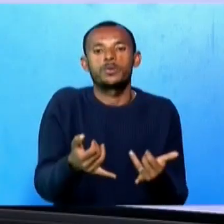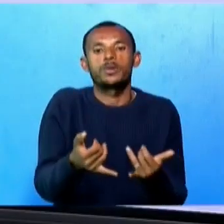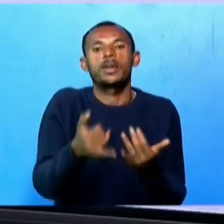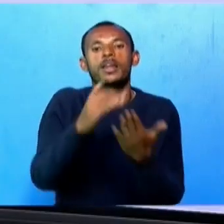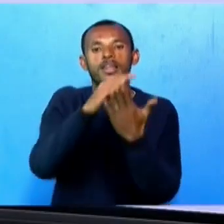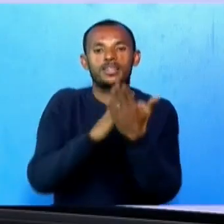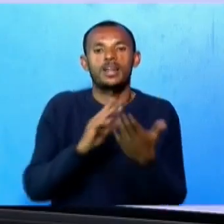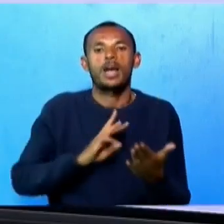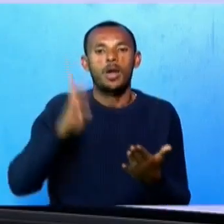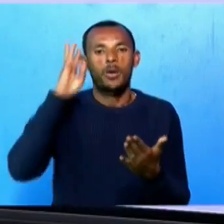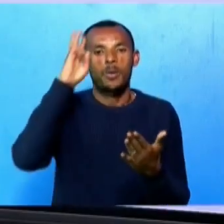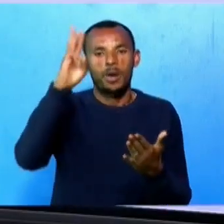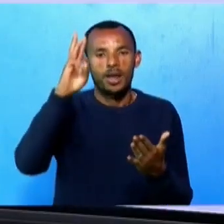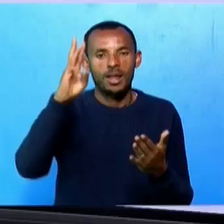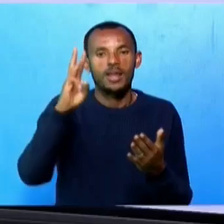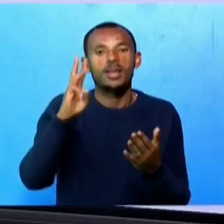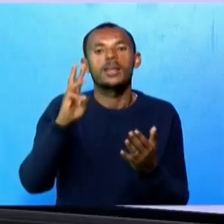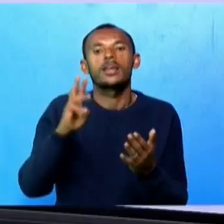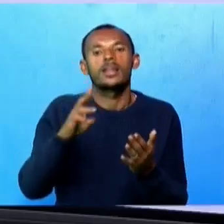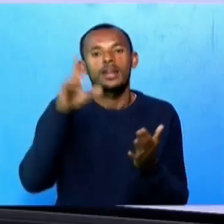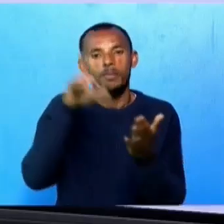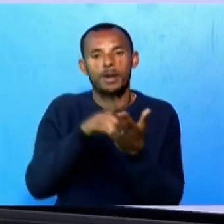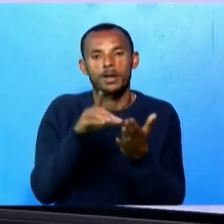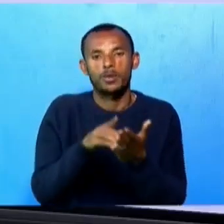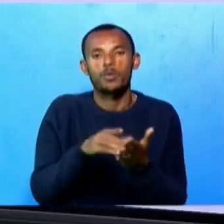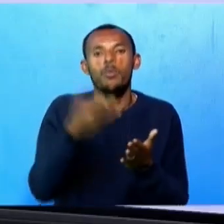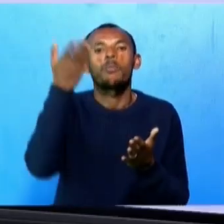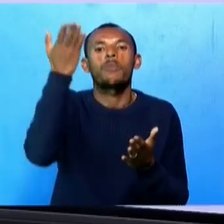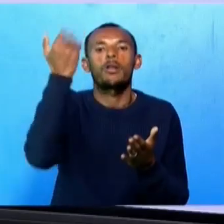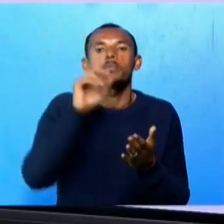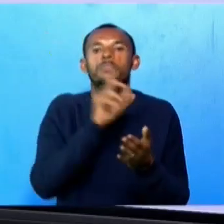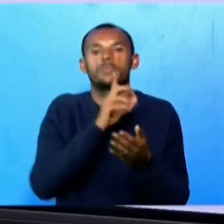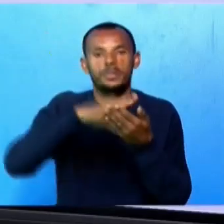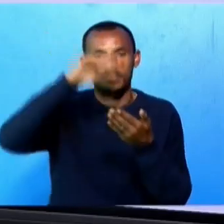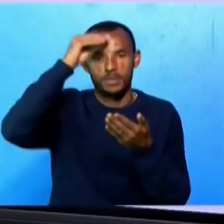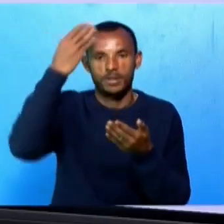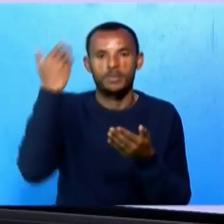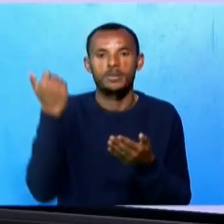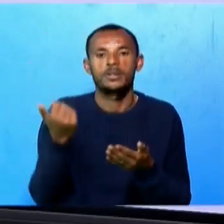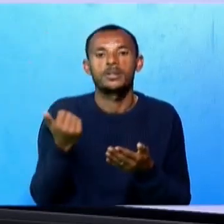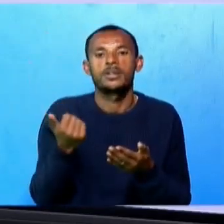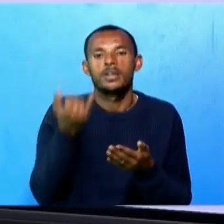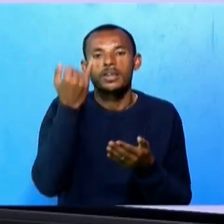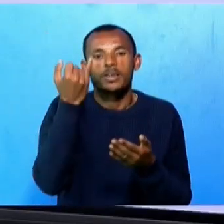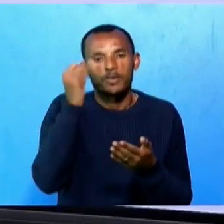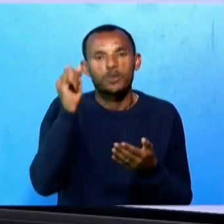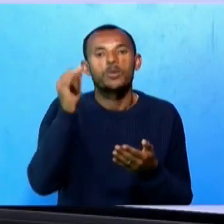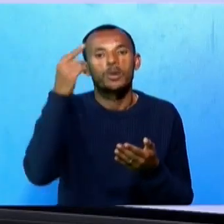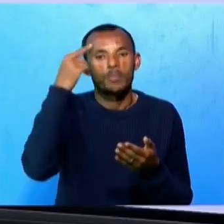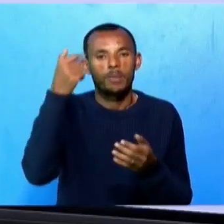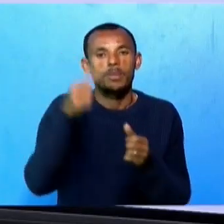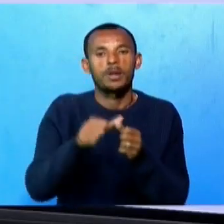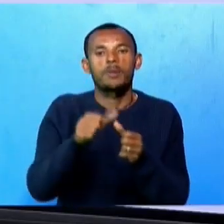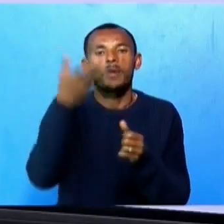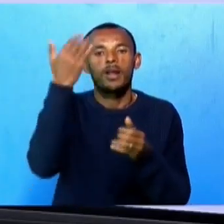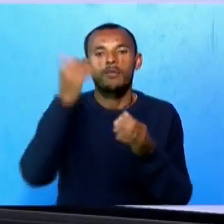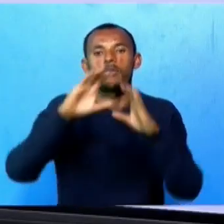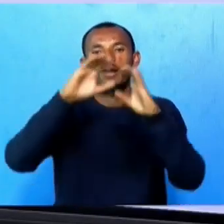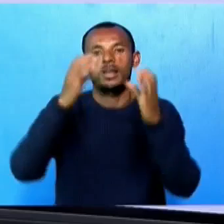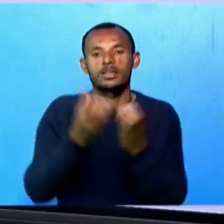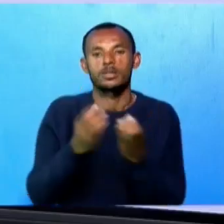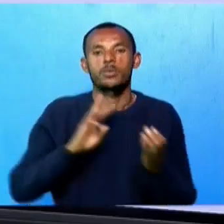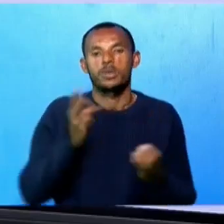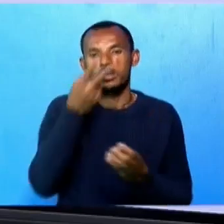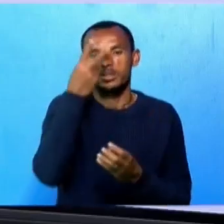I will remind you what we have seen in our previous lesson. If you remember, in our previous lesson, we